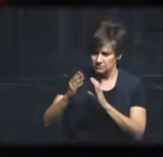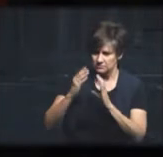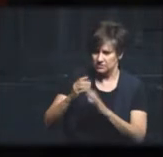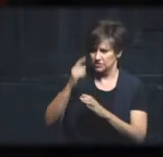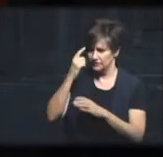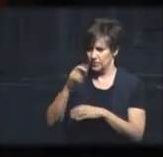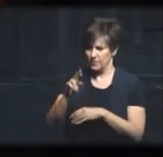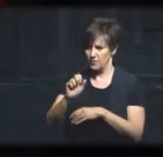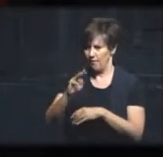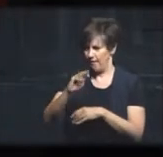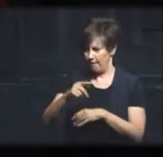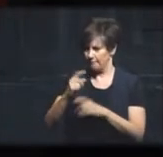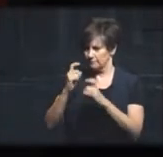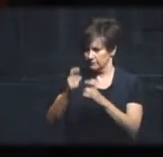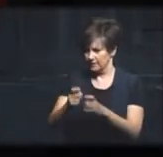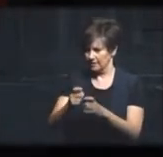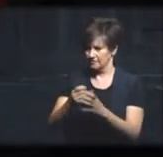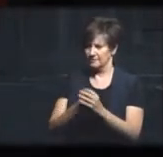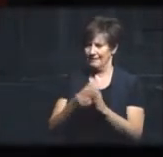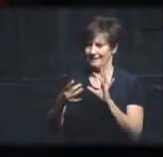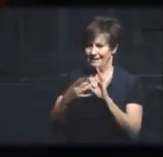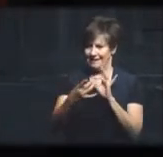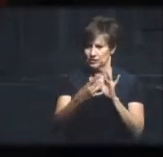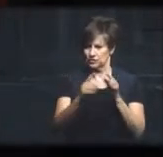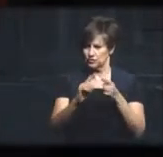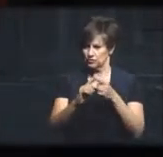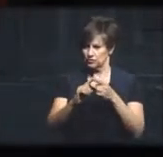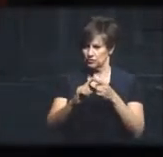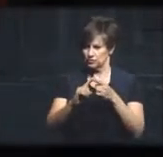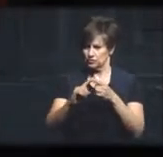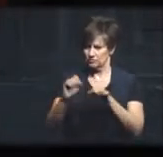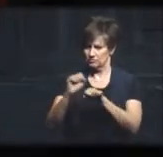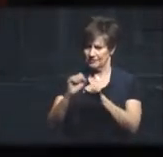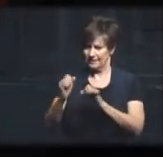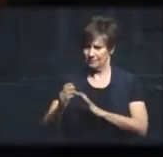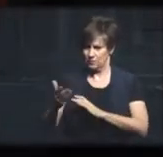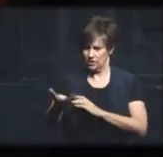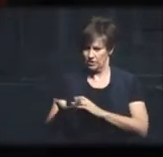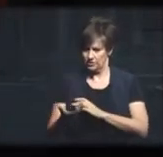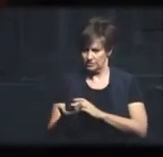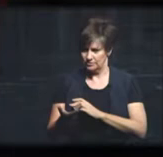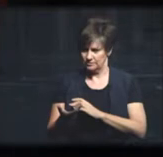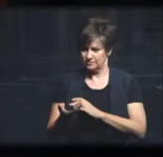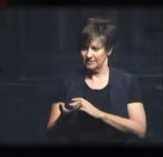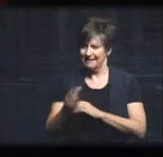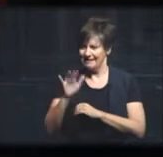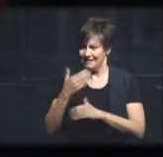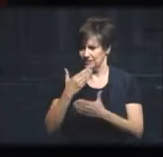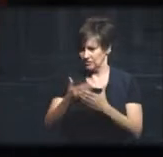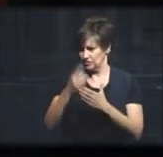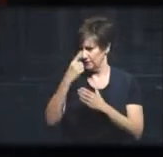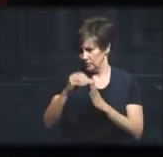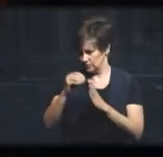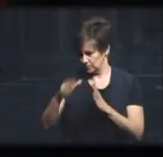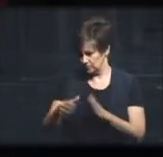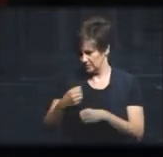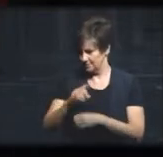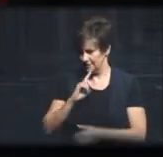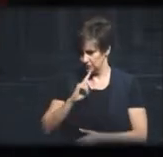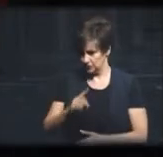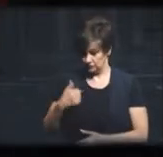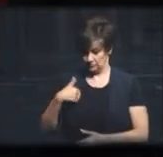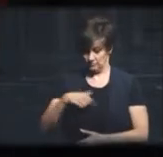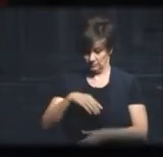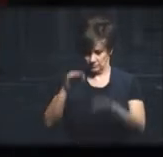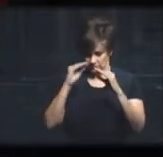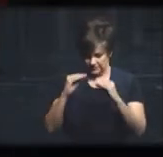our connection to employers and being really employer-driven with this. And that's good for our students to make sure that we're